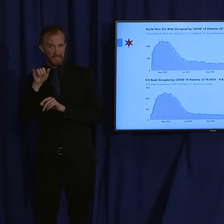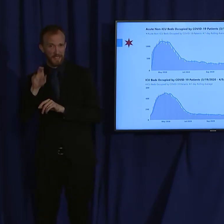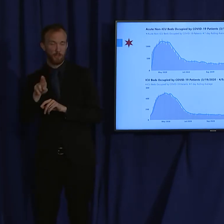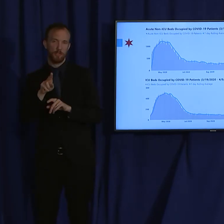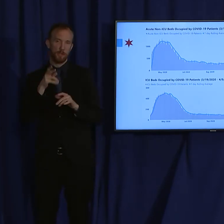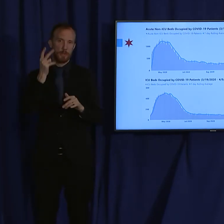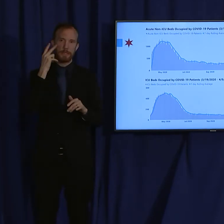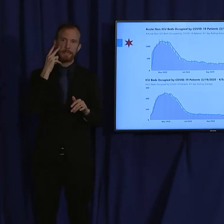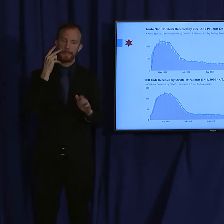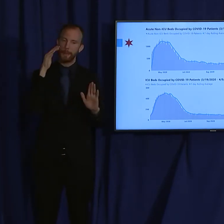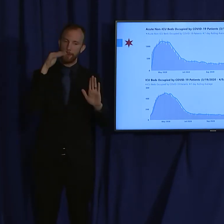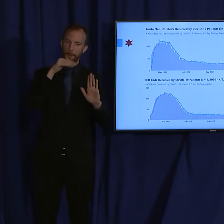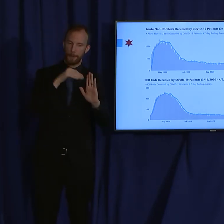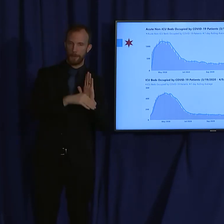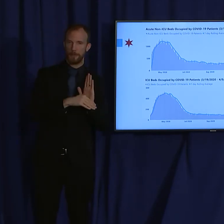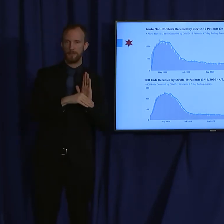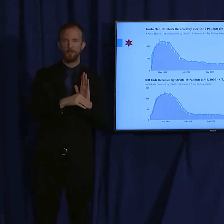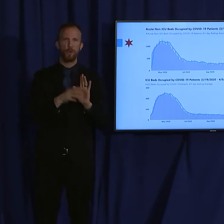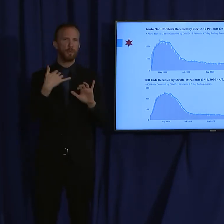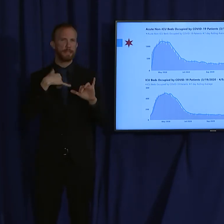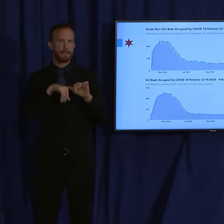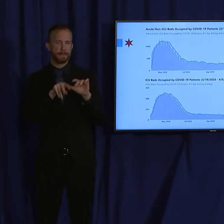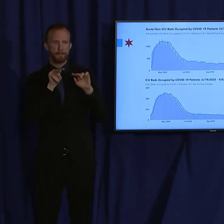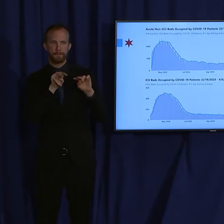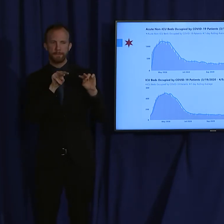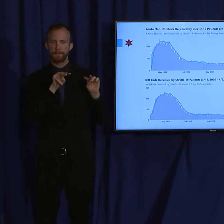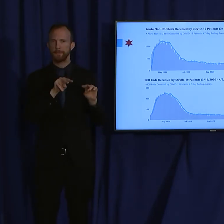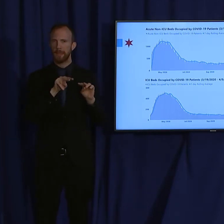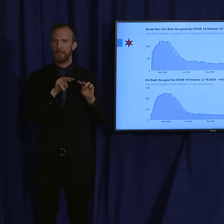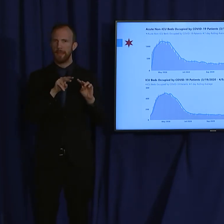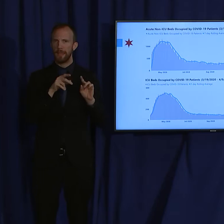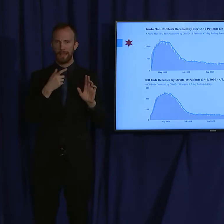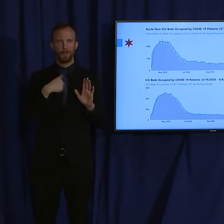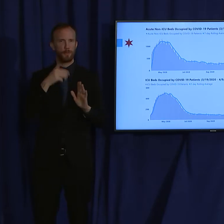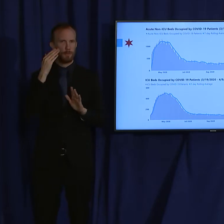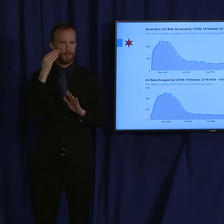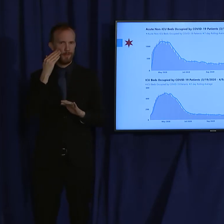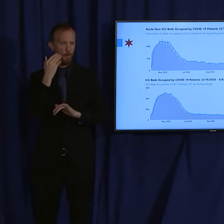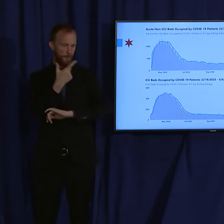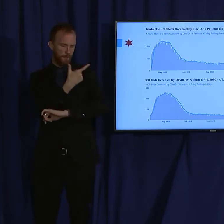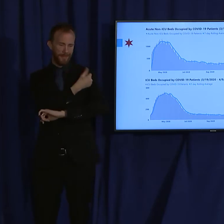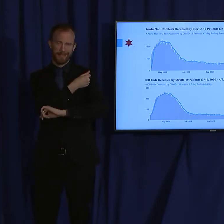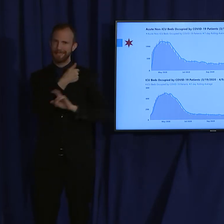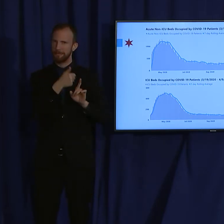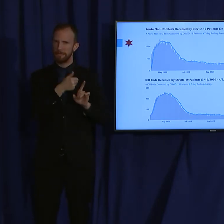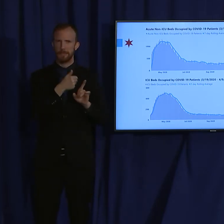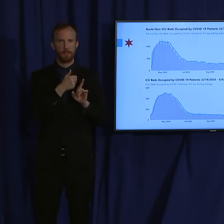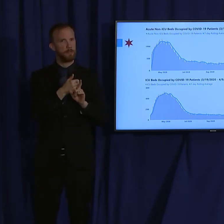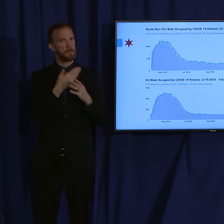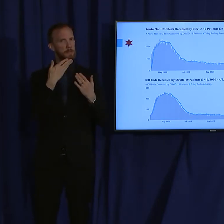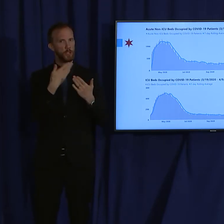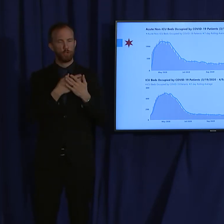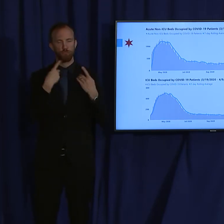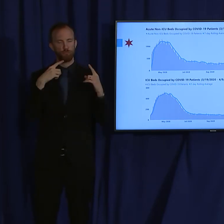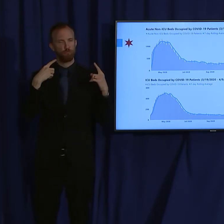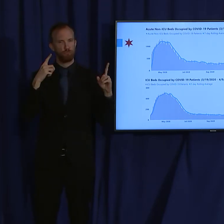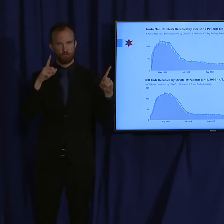but are very reassured that the vaccine continues to work really well for the most vulnerable folks,